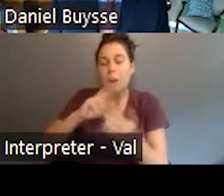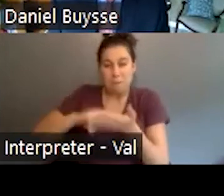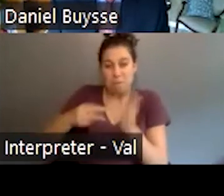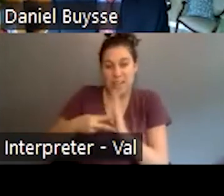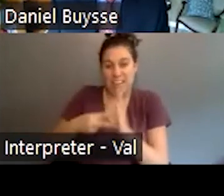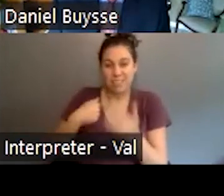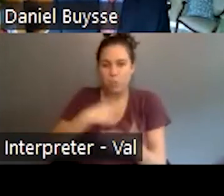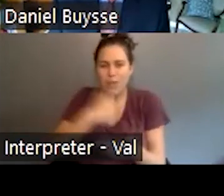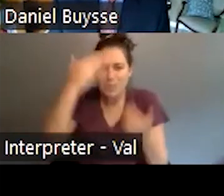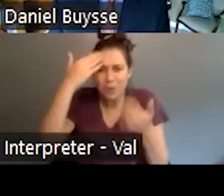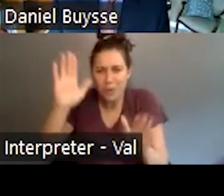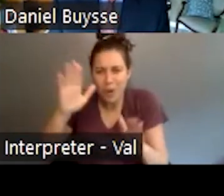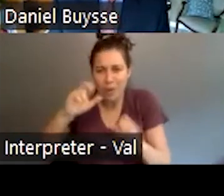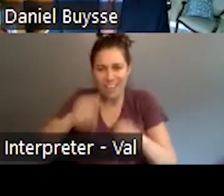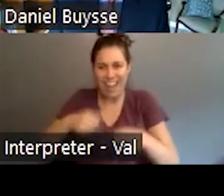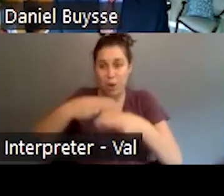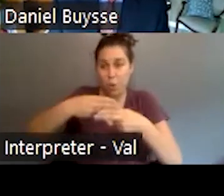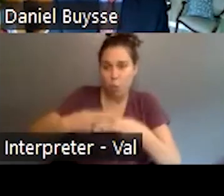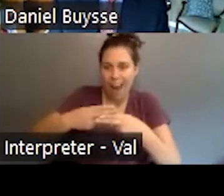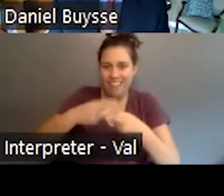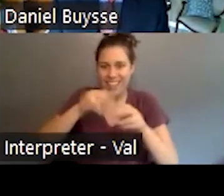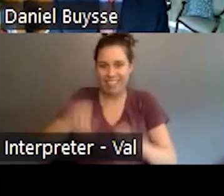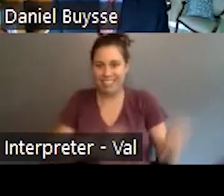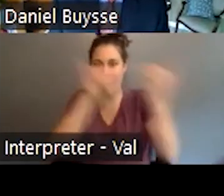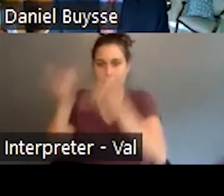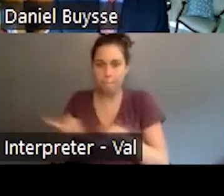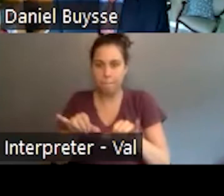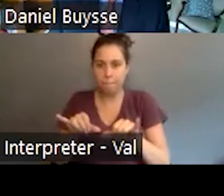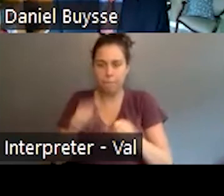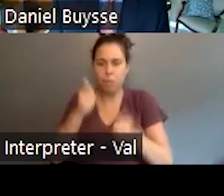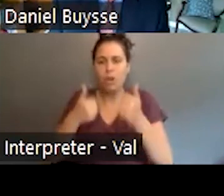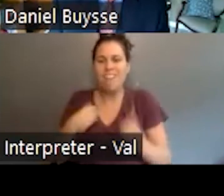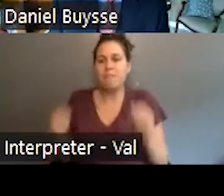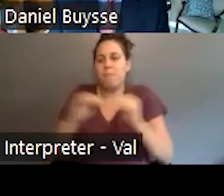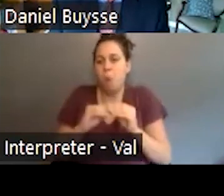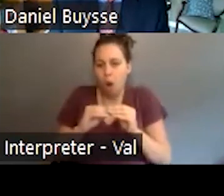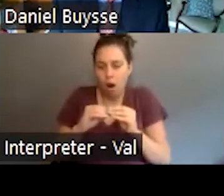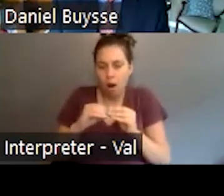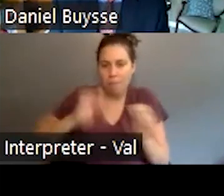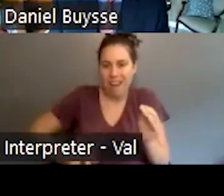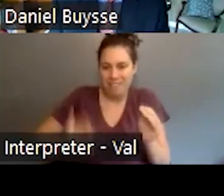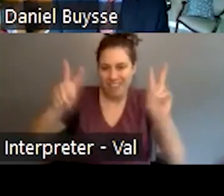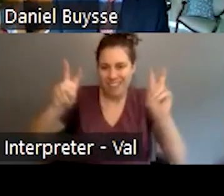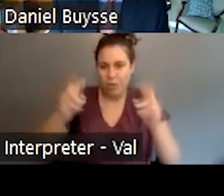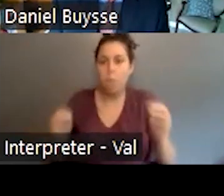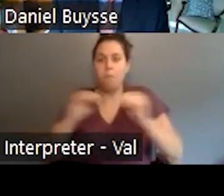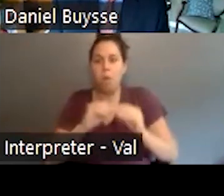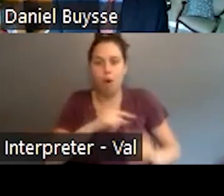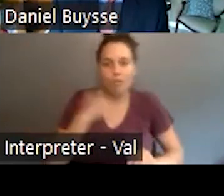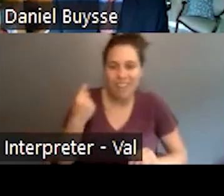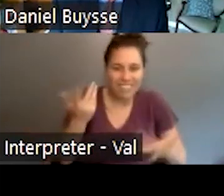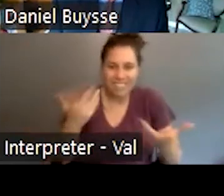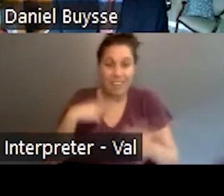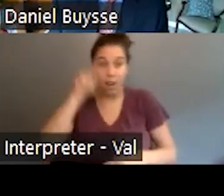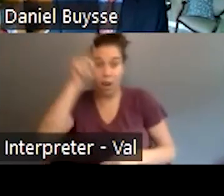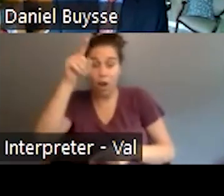should weight regularity the same as alertness or efficiency, or do these things contribute in ways that